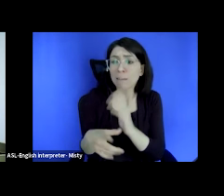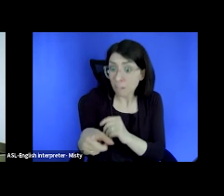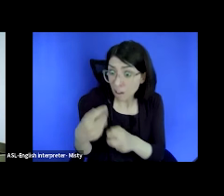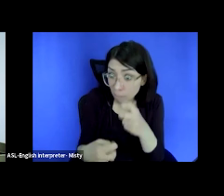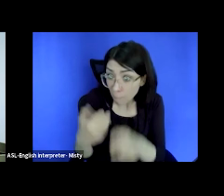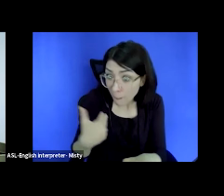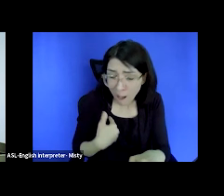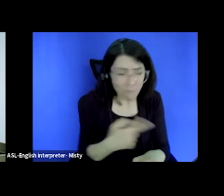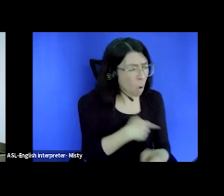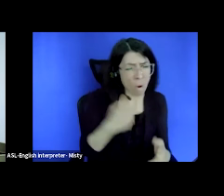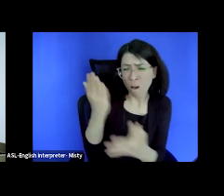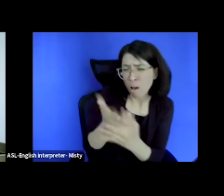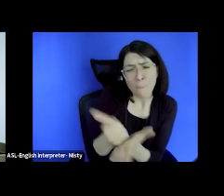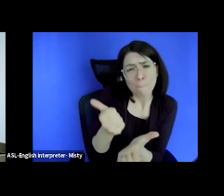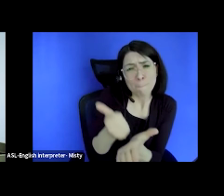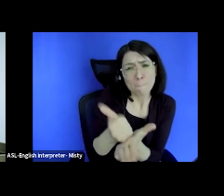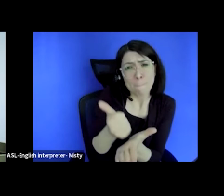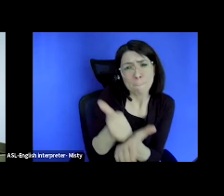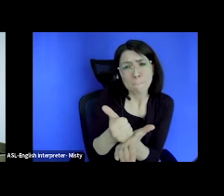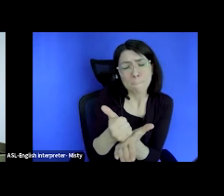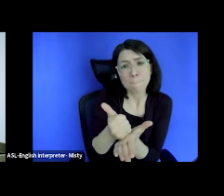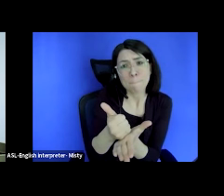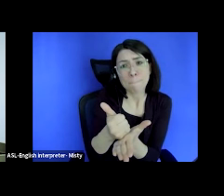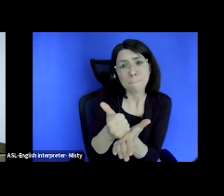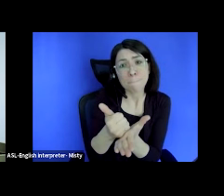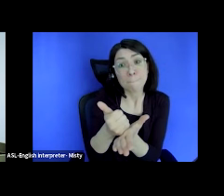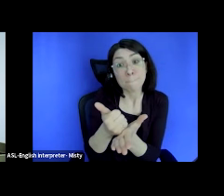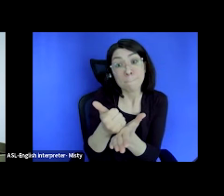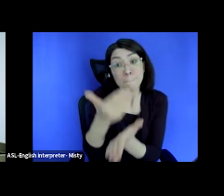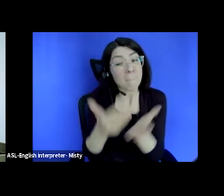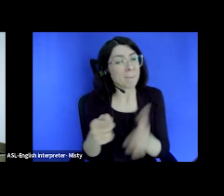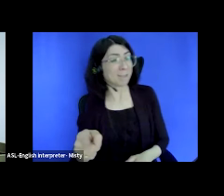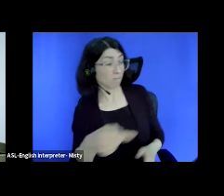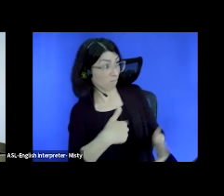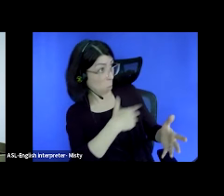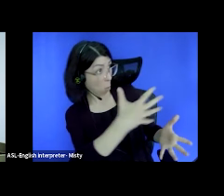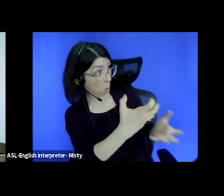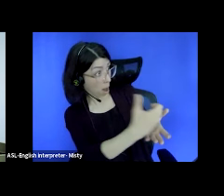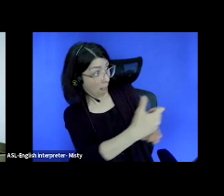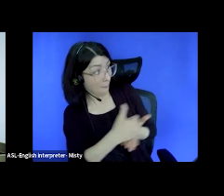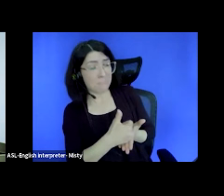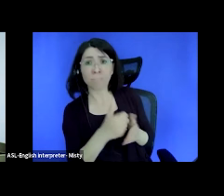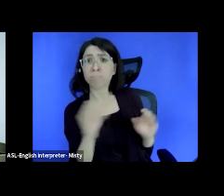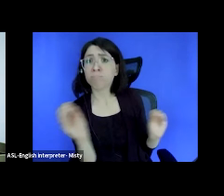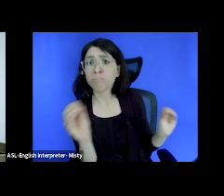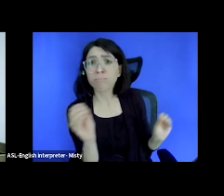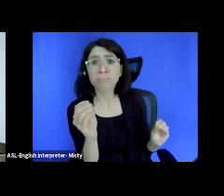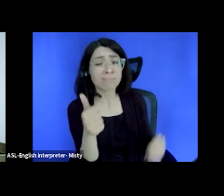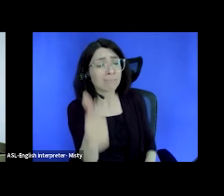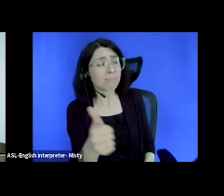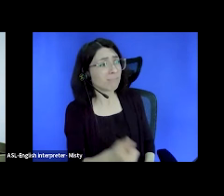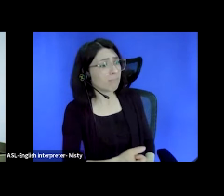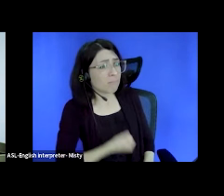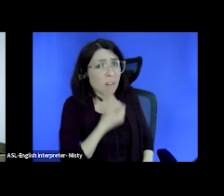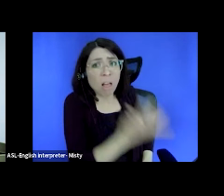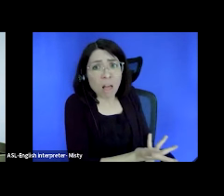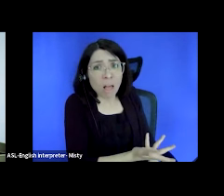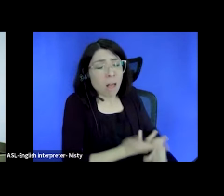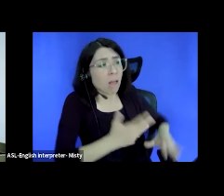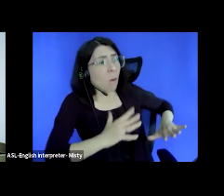where perhaps that was the intention of the delivery of the conversation. Okay, maybe it was more about venting. So you do have the